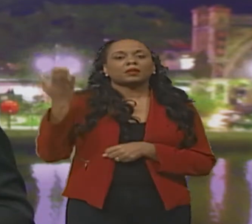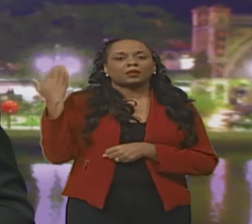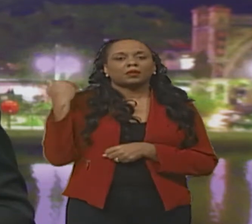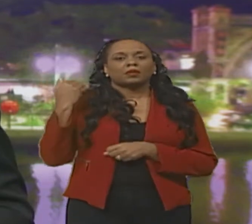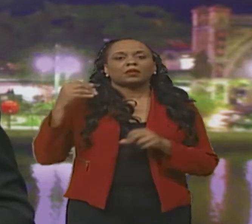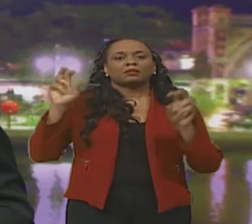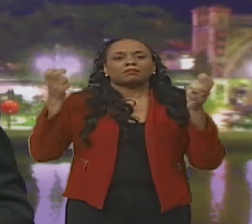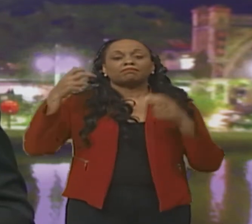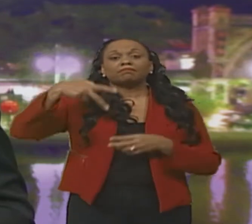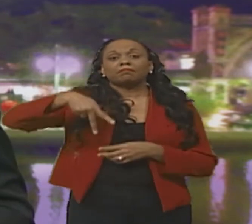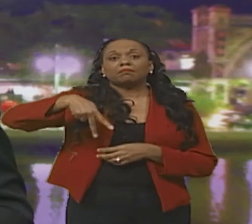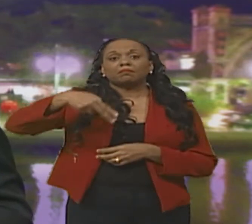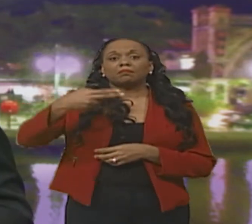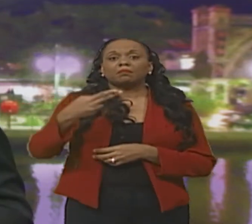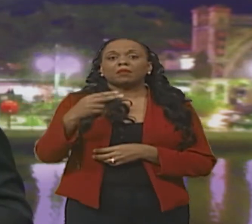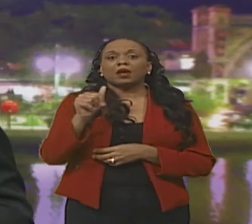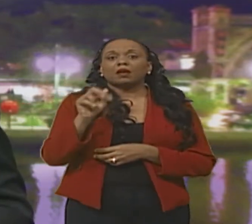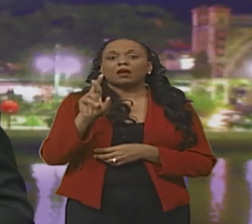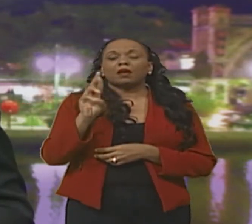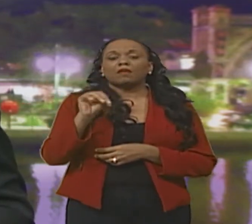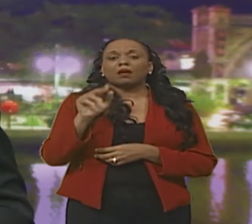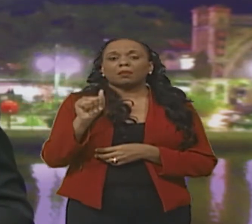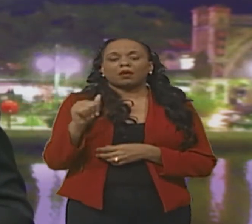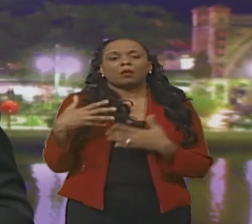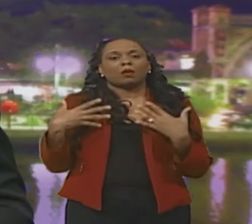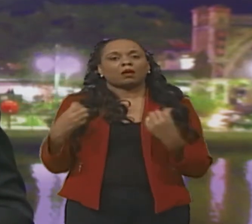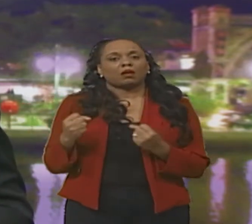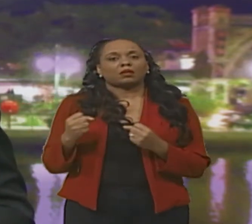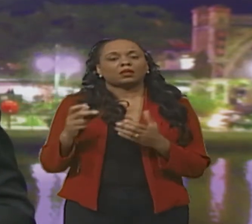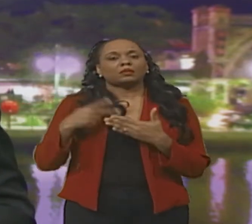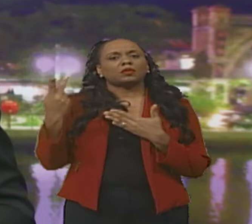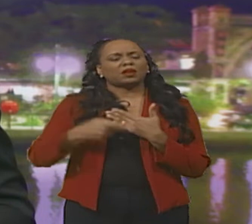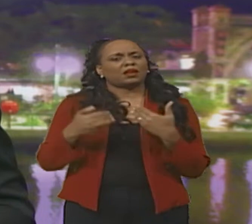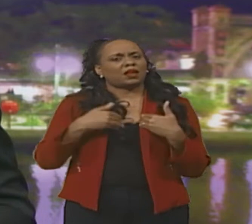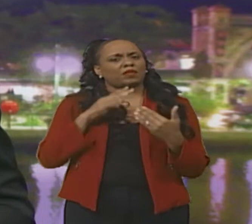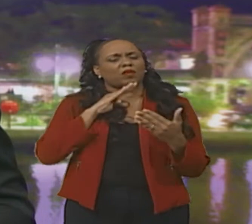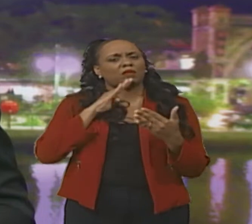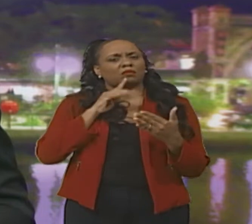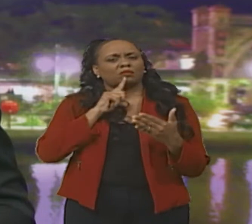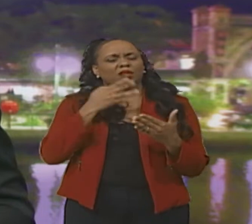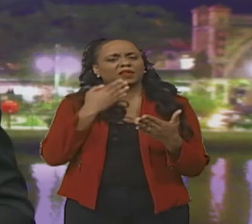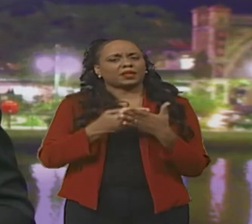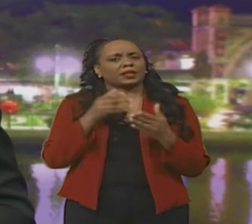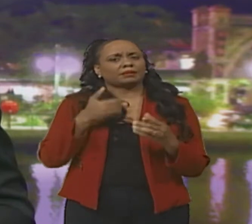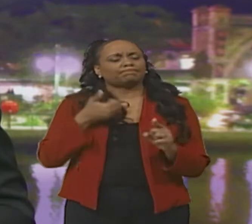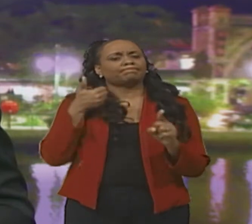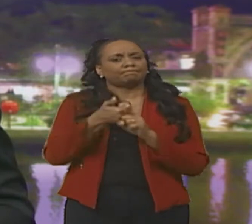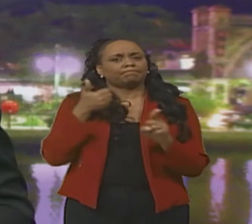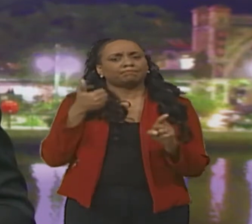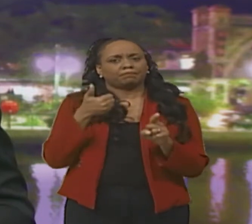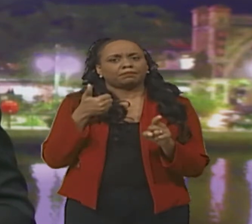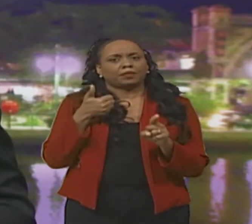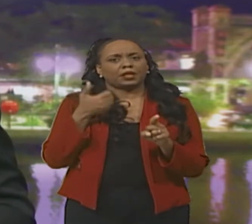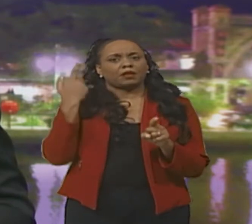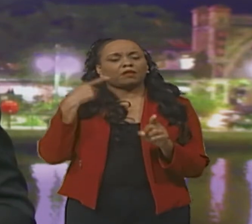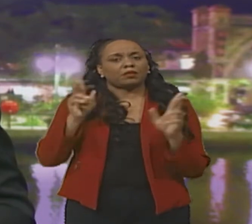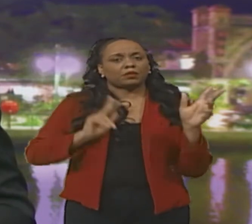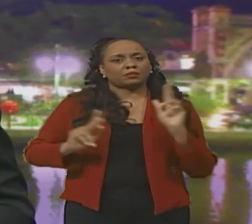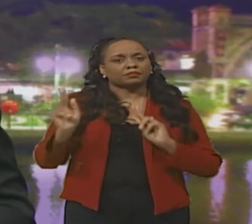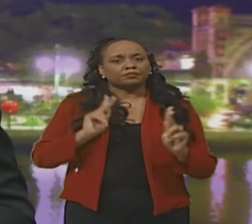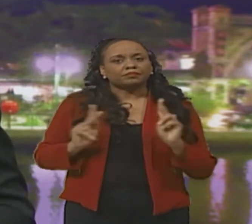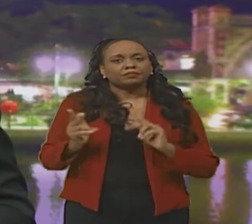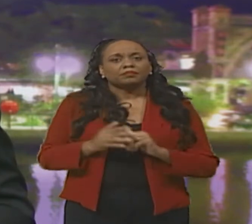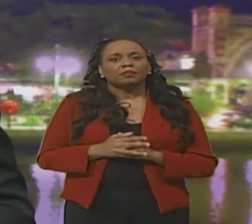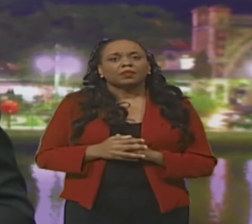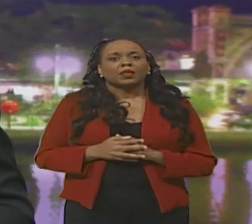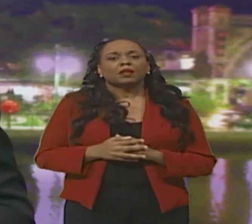Program continues to have a positive impact on its participants. Presenting data findings for 500 members for